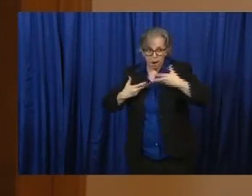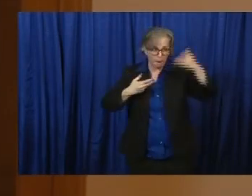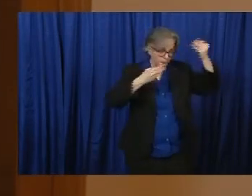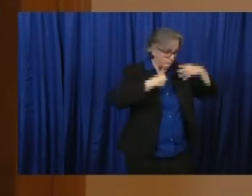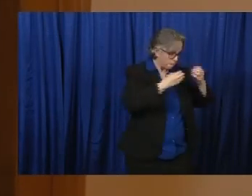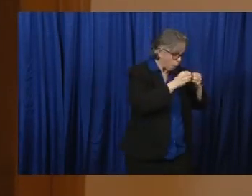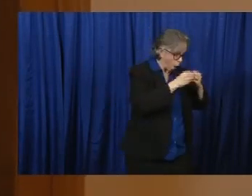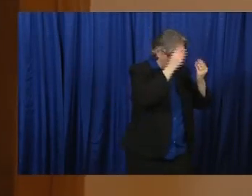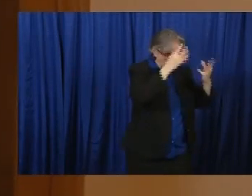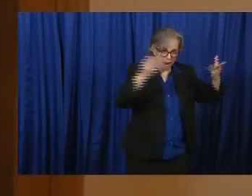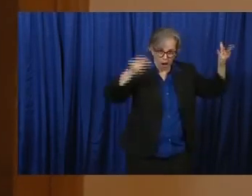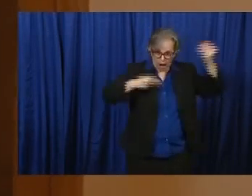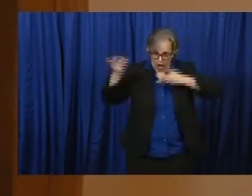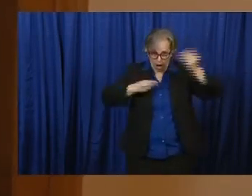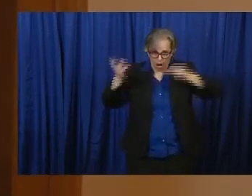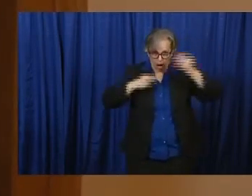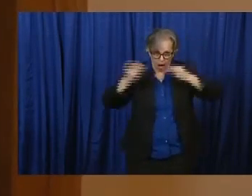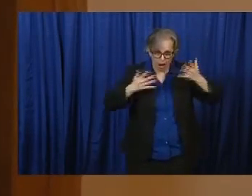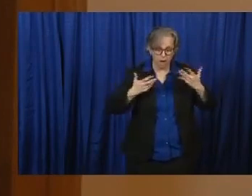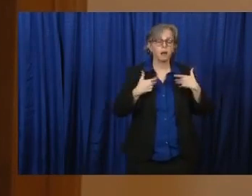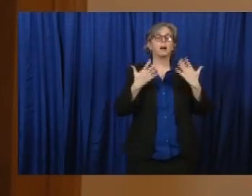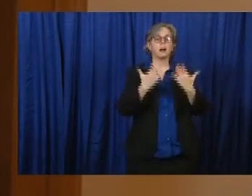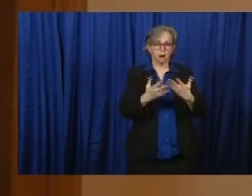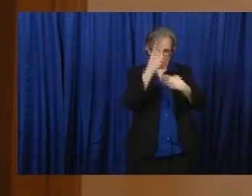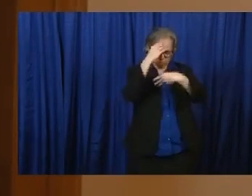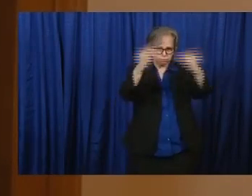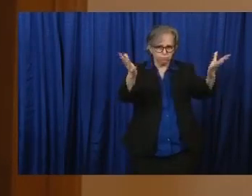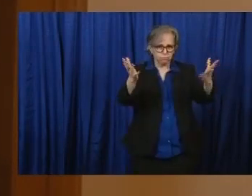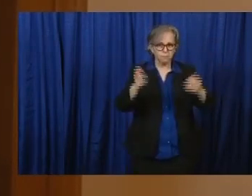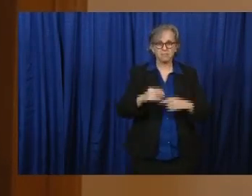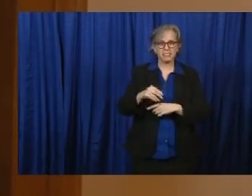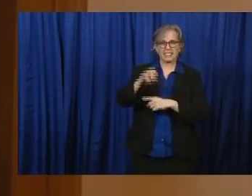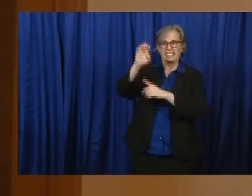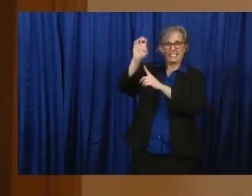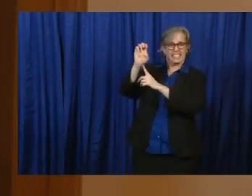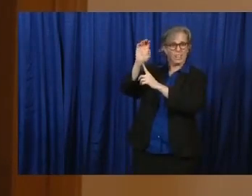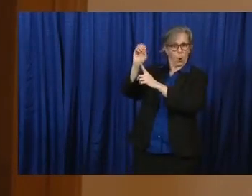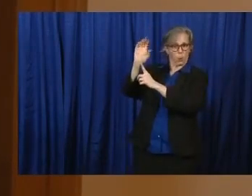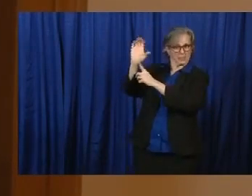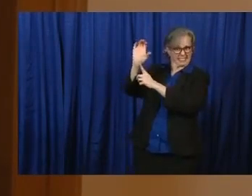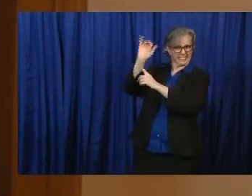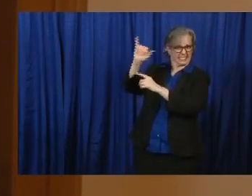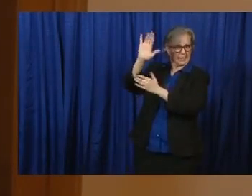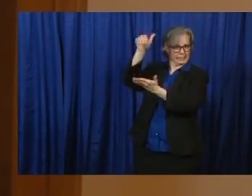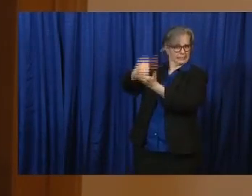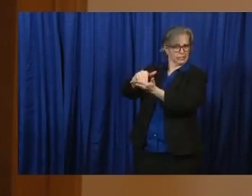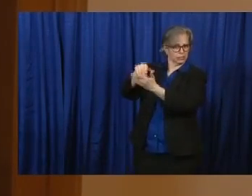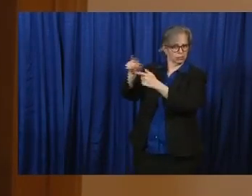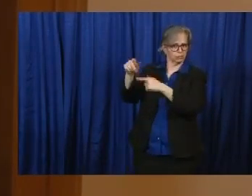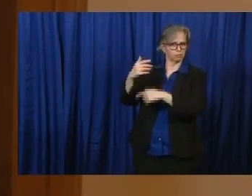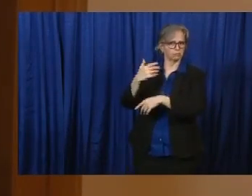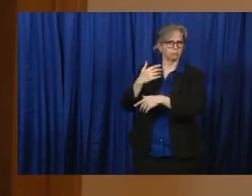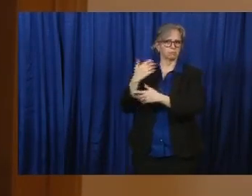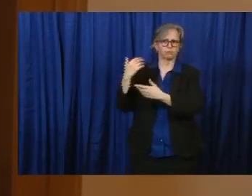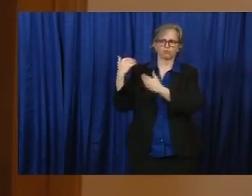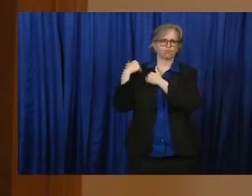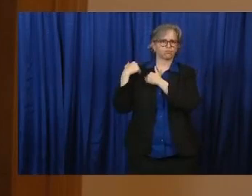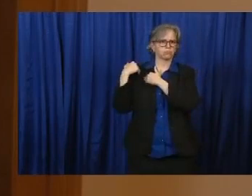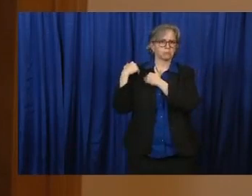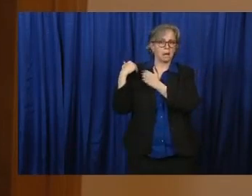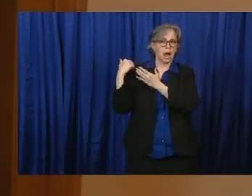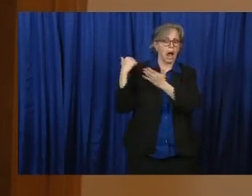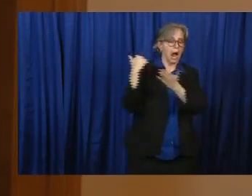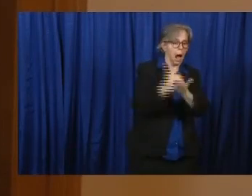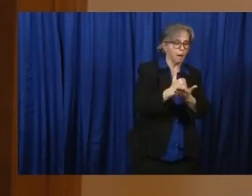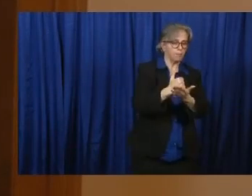EOC, our job in government is to help these hospitals as best we can, remove barriers that are in their way. Perhaps